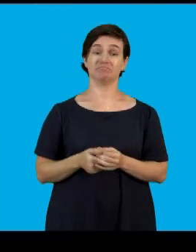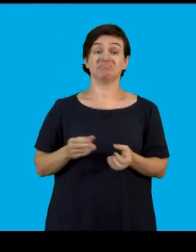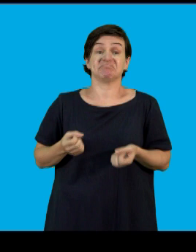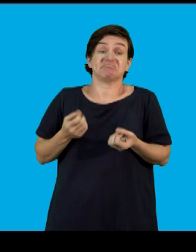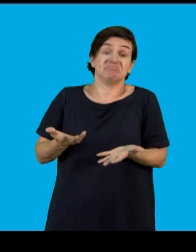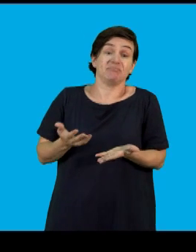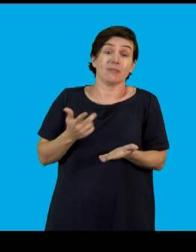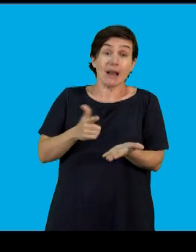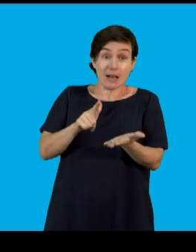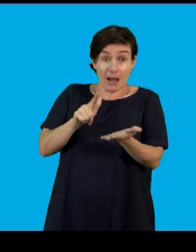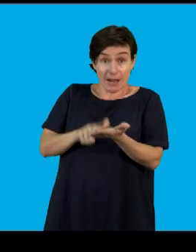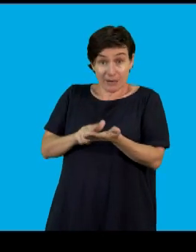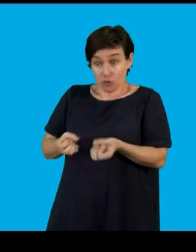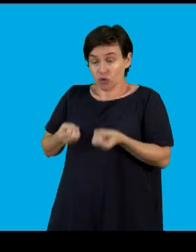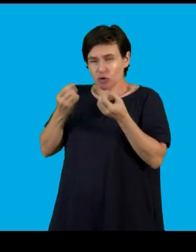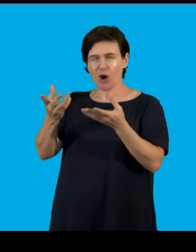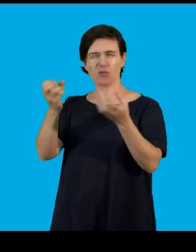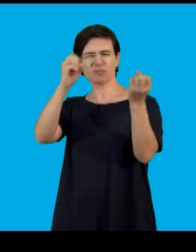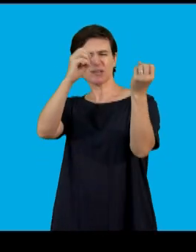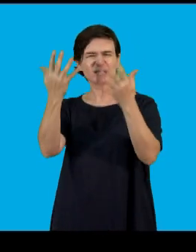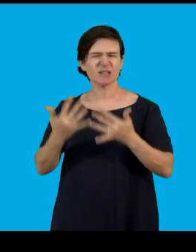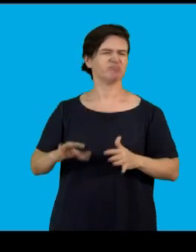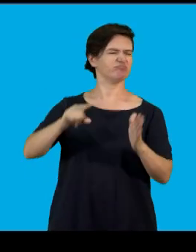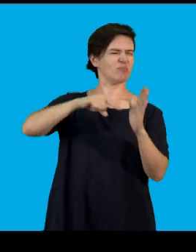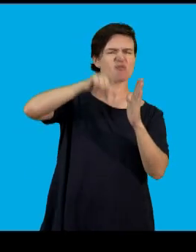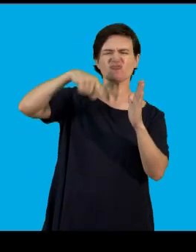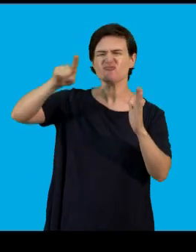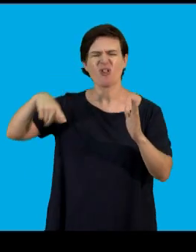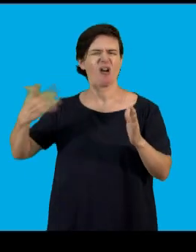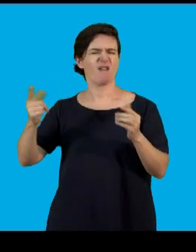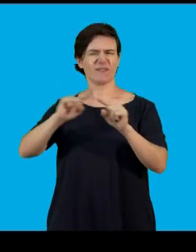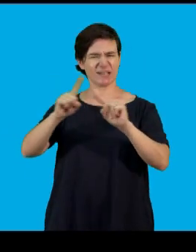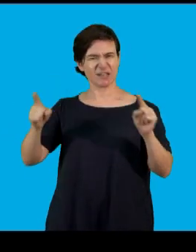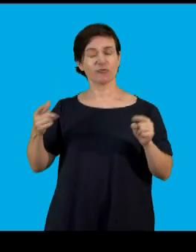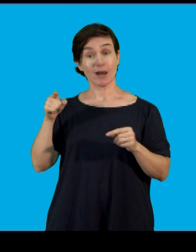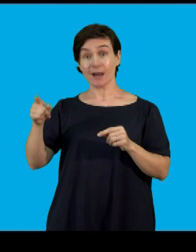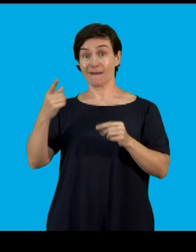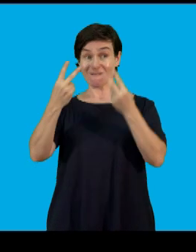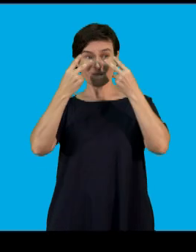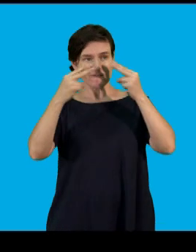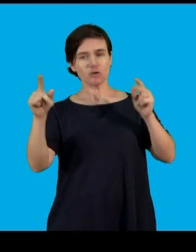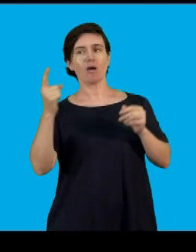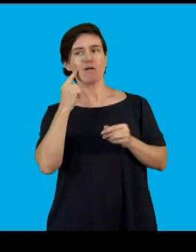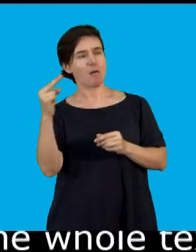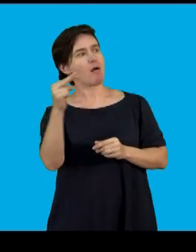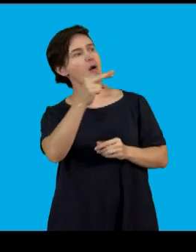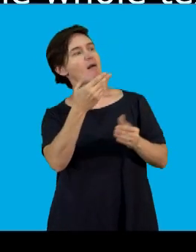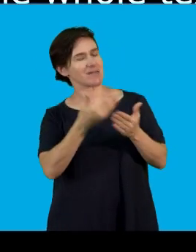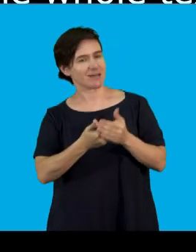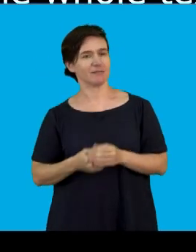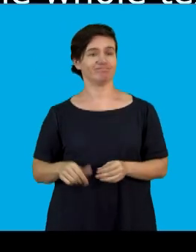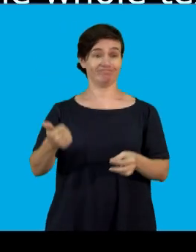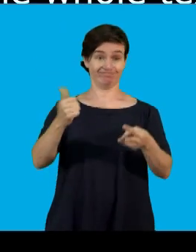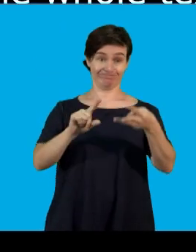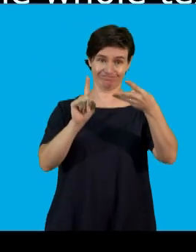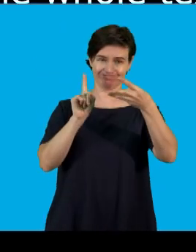Provide visual presentations of statistics in the form of graphs or pie charts. These are the visual aids. Okay, and then